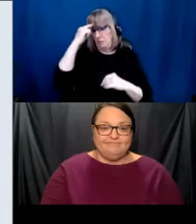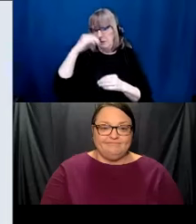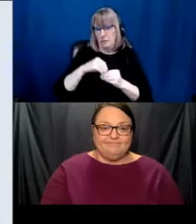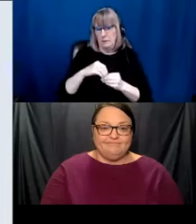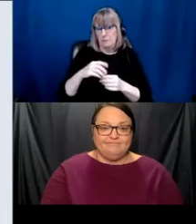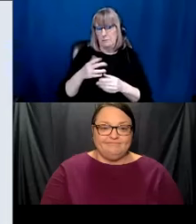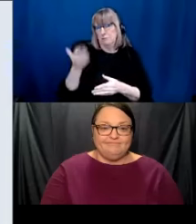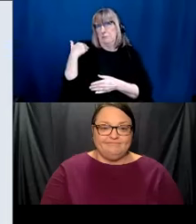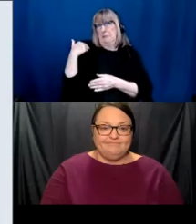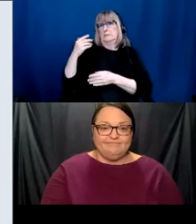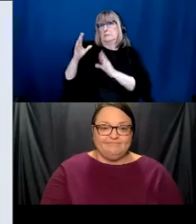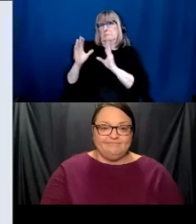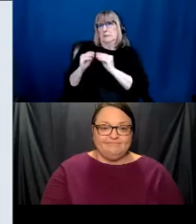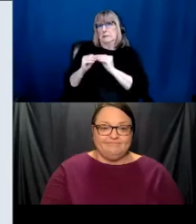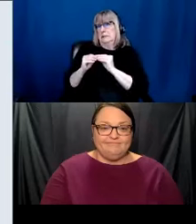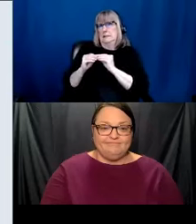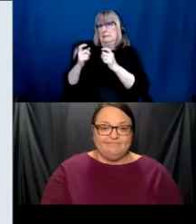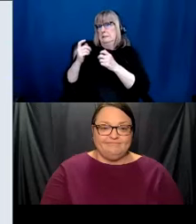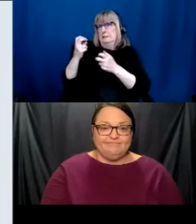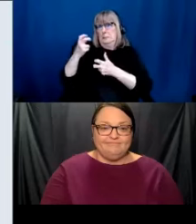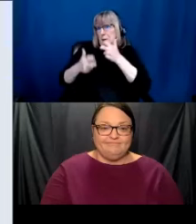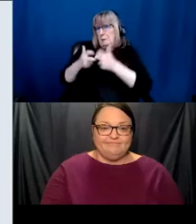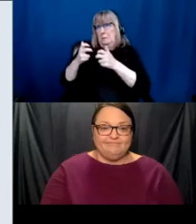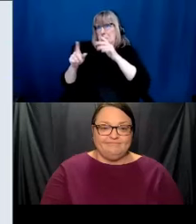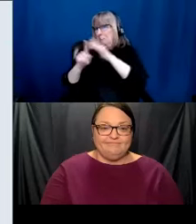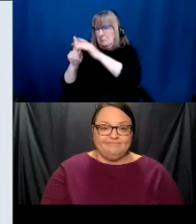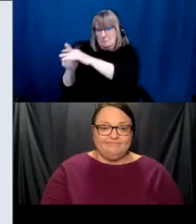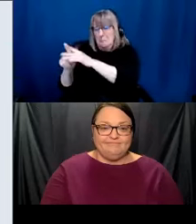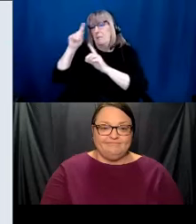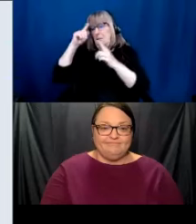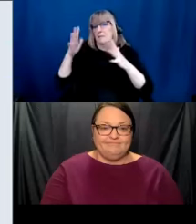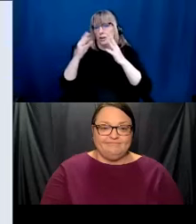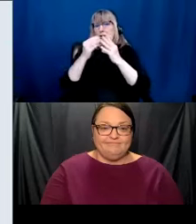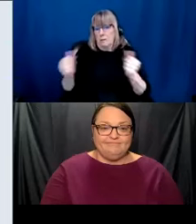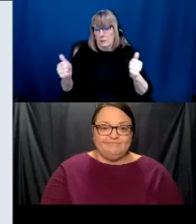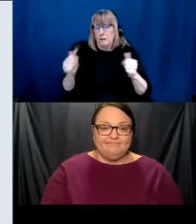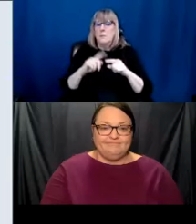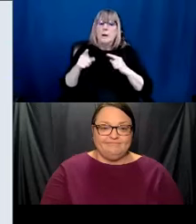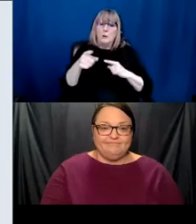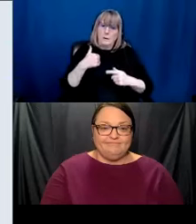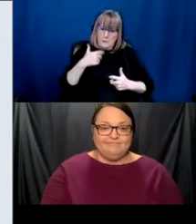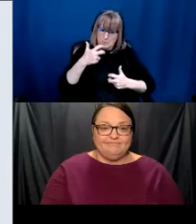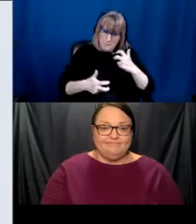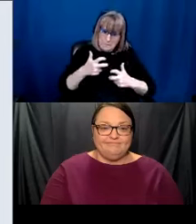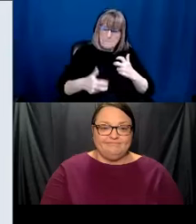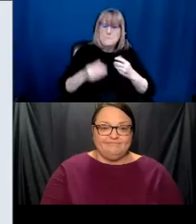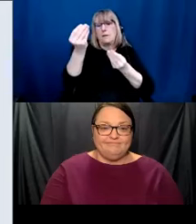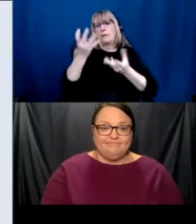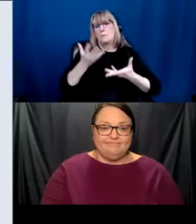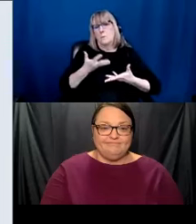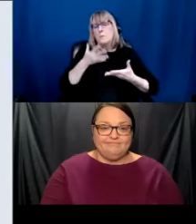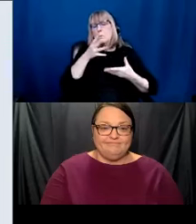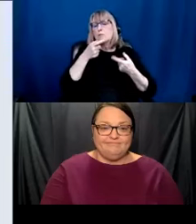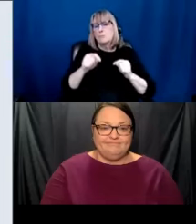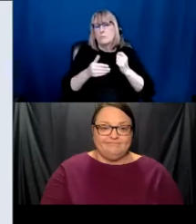last meeting worked out. But if Usamos la tecnología antes de empezar la